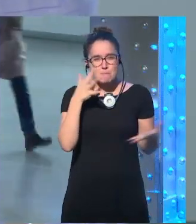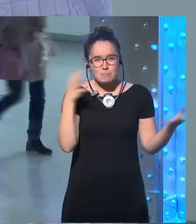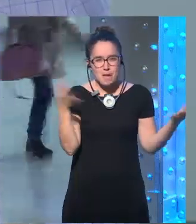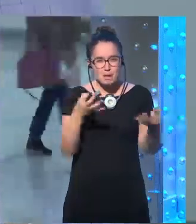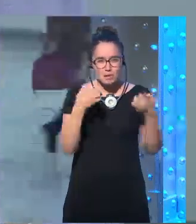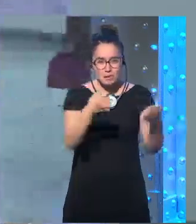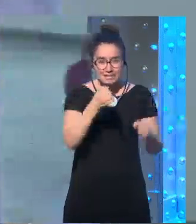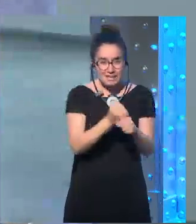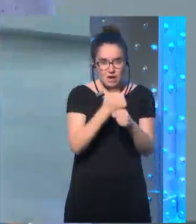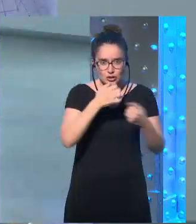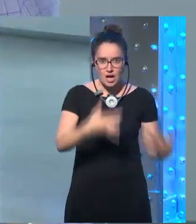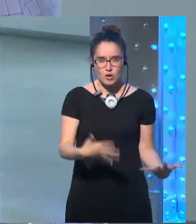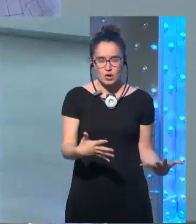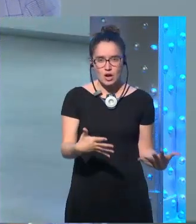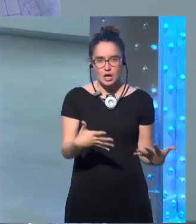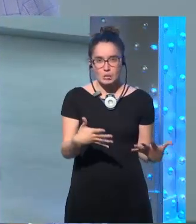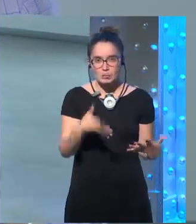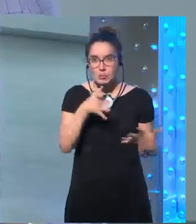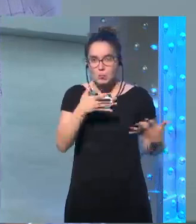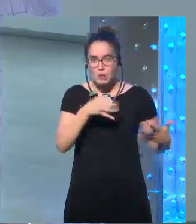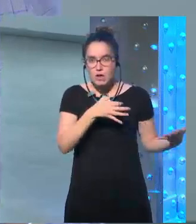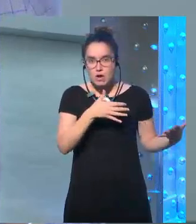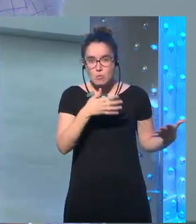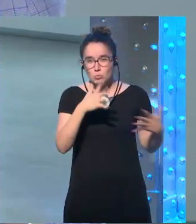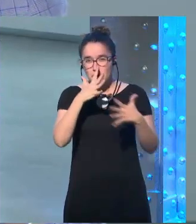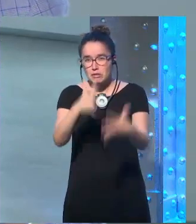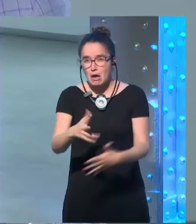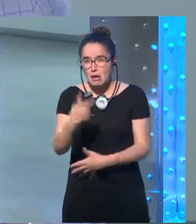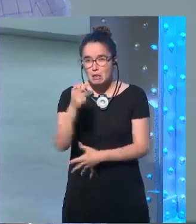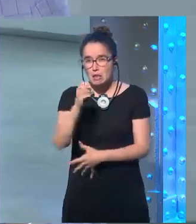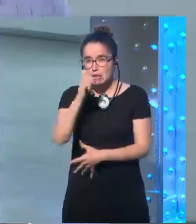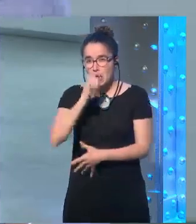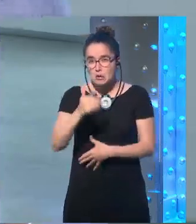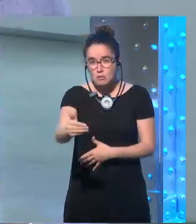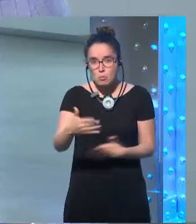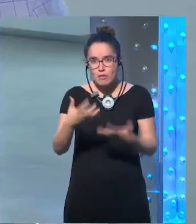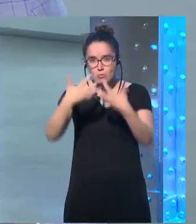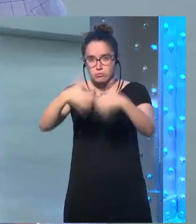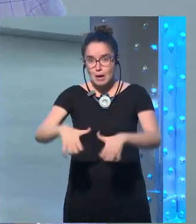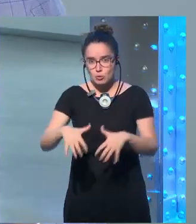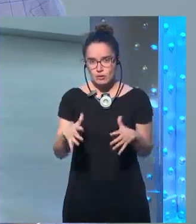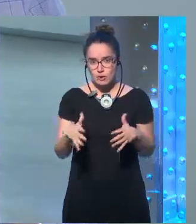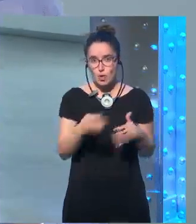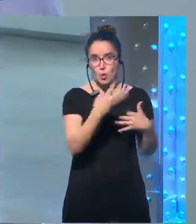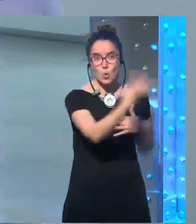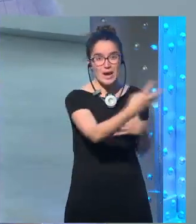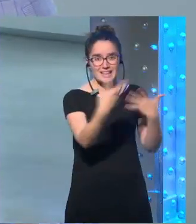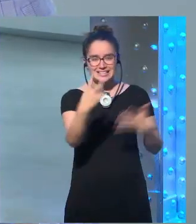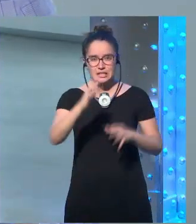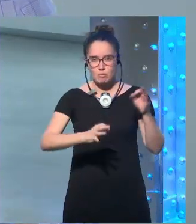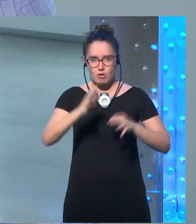be considered at high risk nowadays, since they can be automated in the next 15 or 20